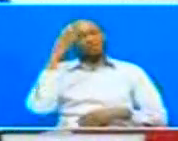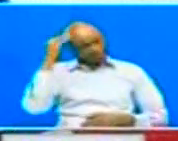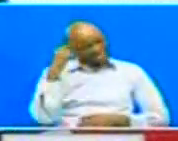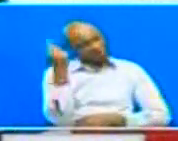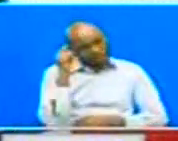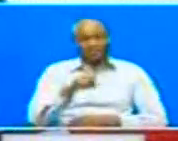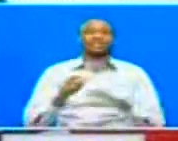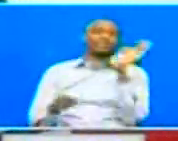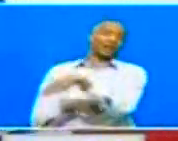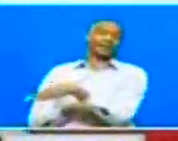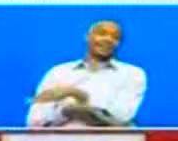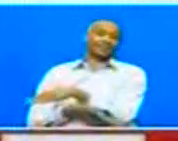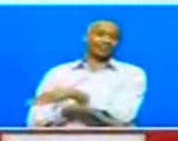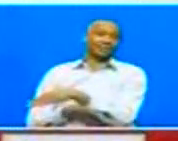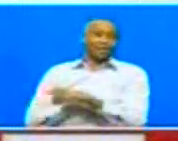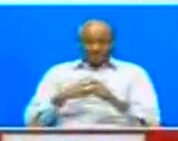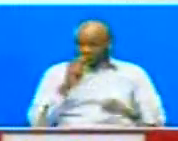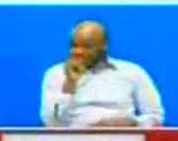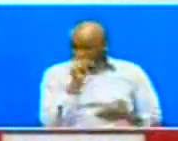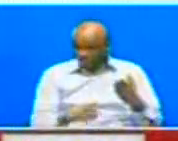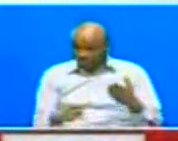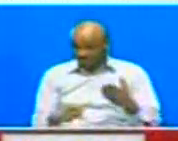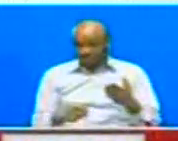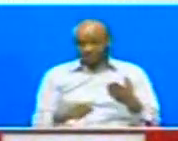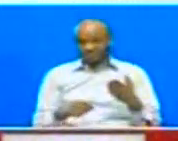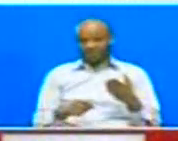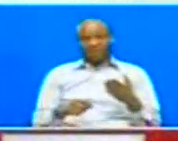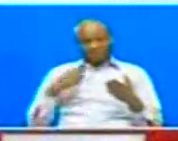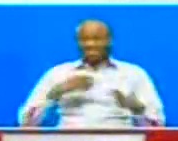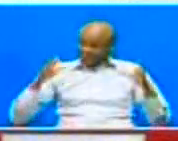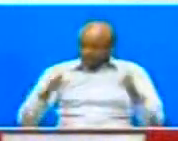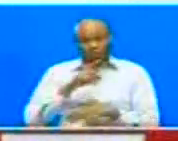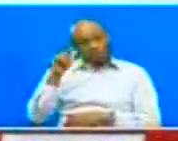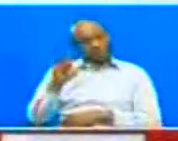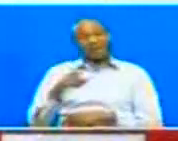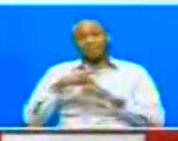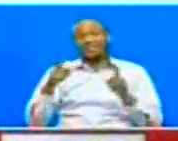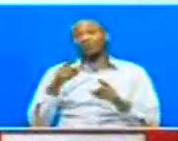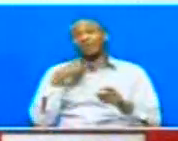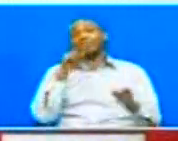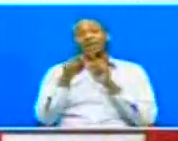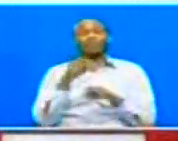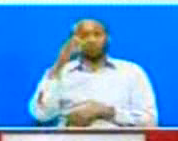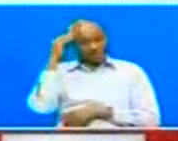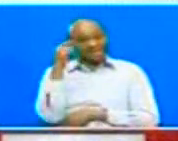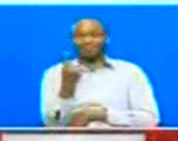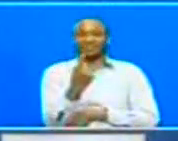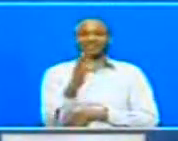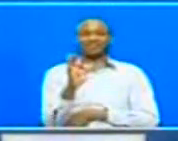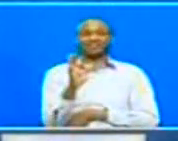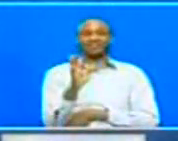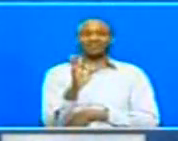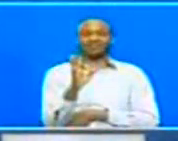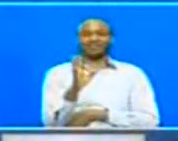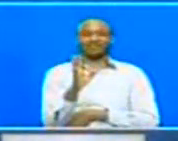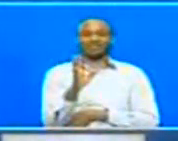Somalis then must be repatriated. Yet we seem, actually not repatriated, be forced to go back. Mm-hmm. Yet we seem to be blaming the Somali nationals.